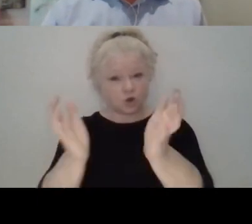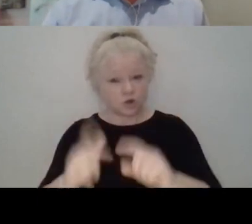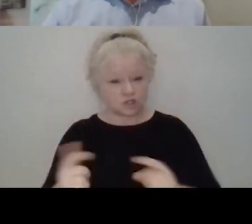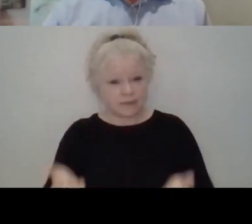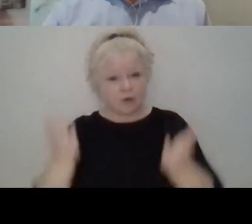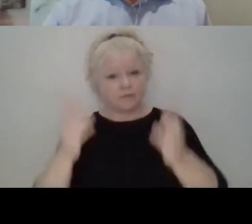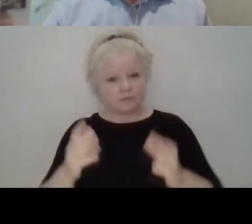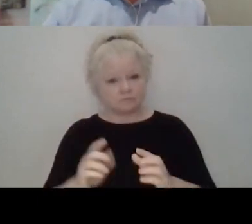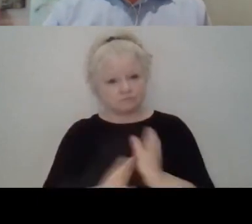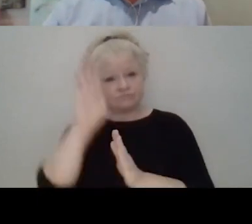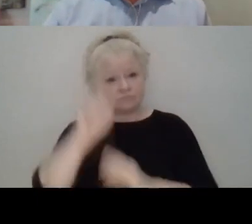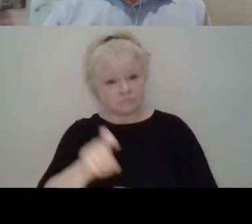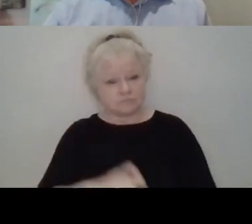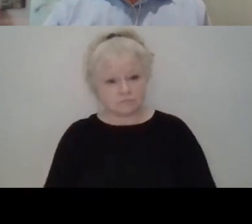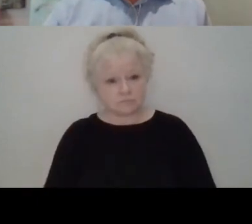with them?